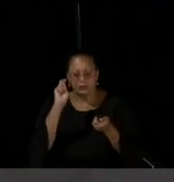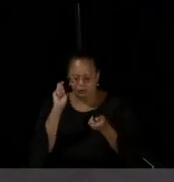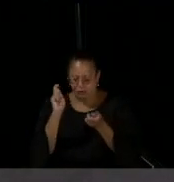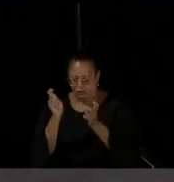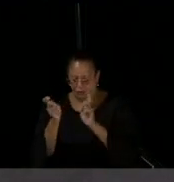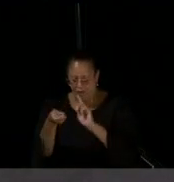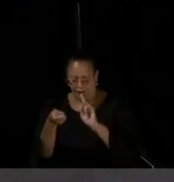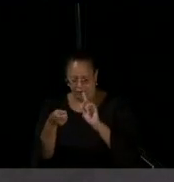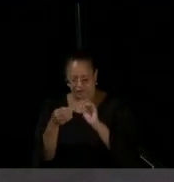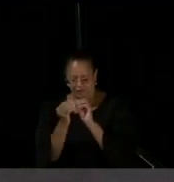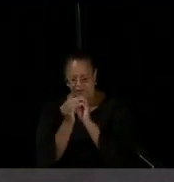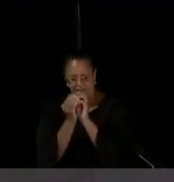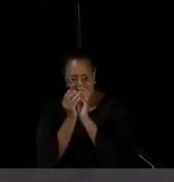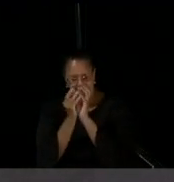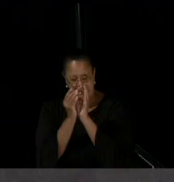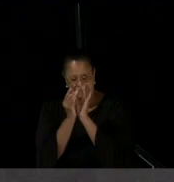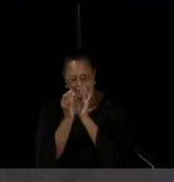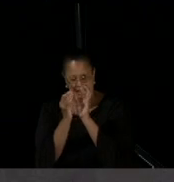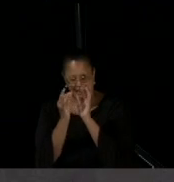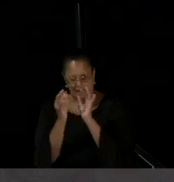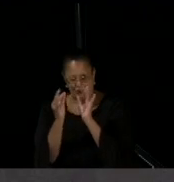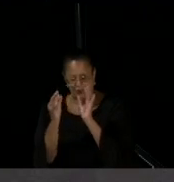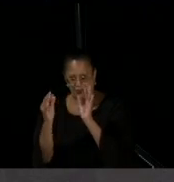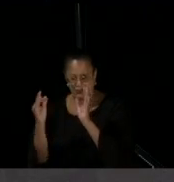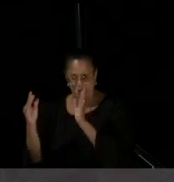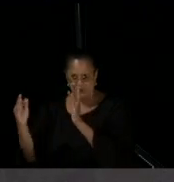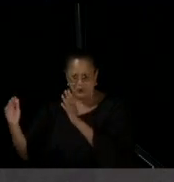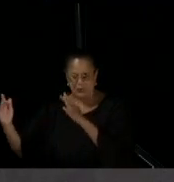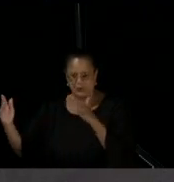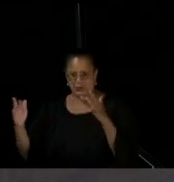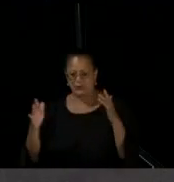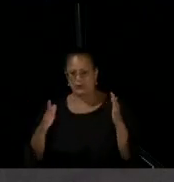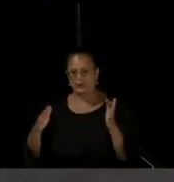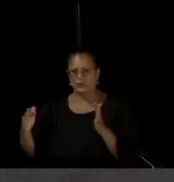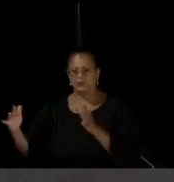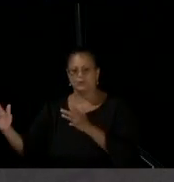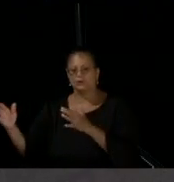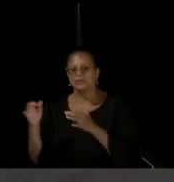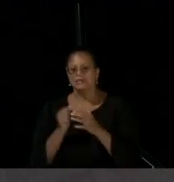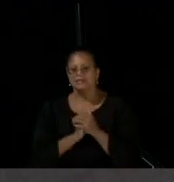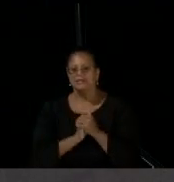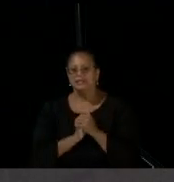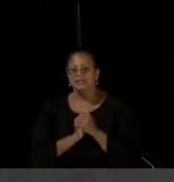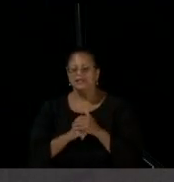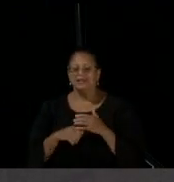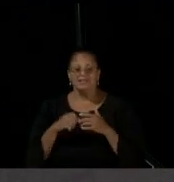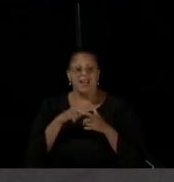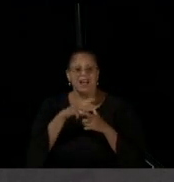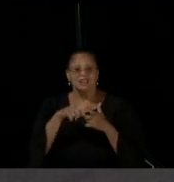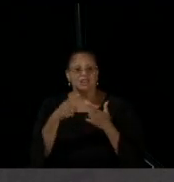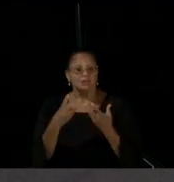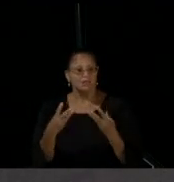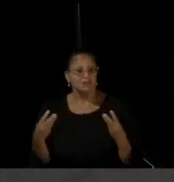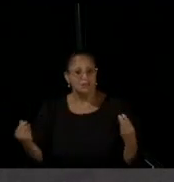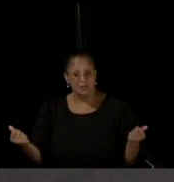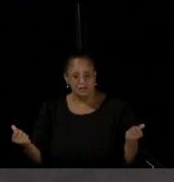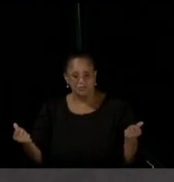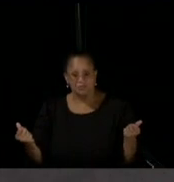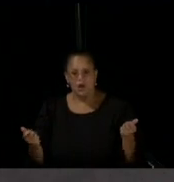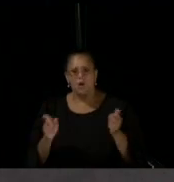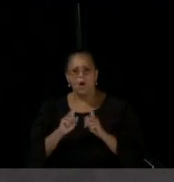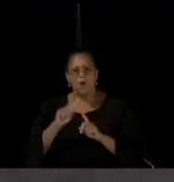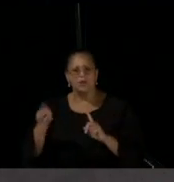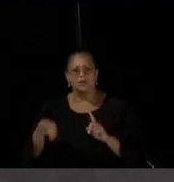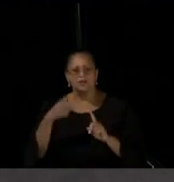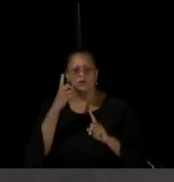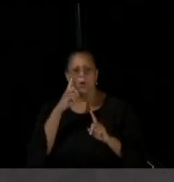of fluffy white seeds that catch the wind and spread far and wide. Then it disappears for a while, only